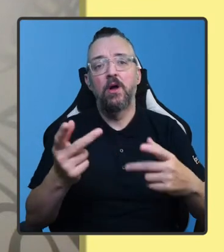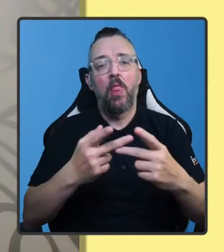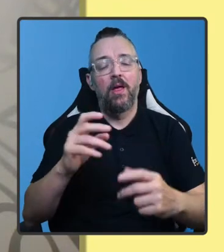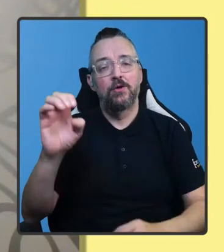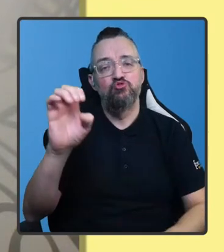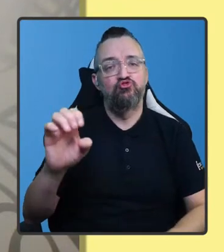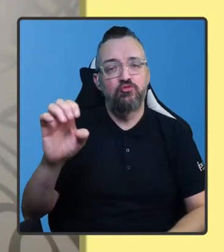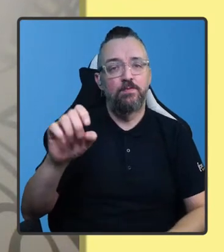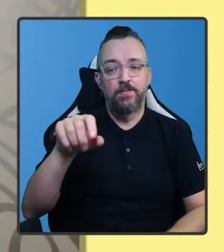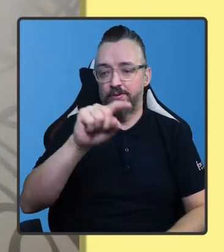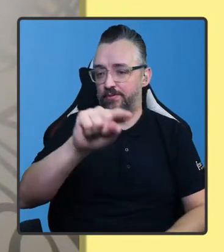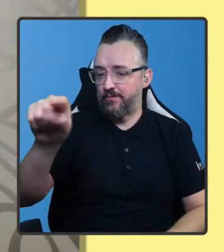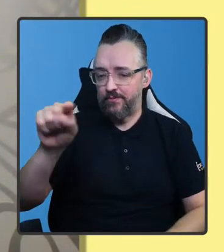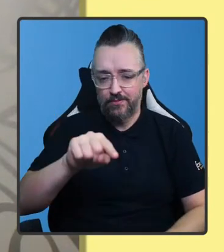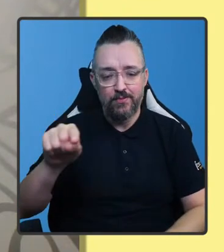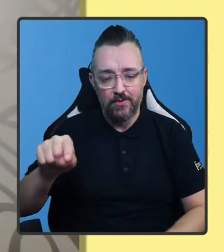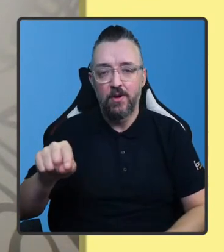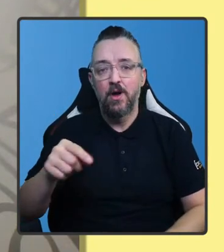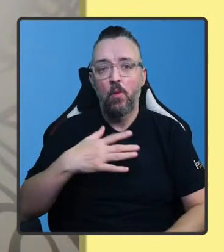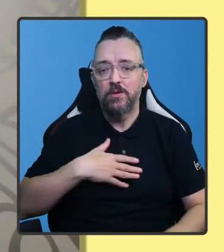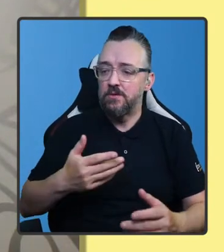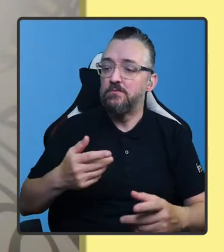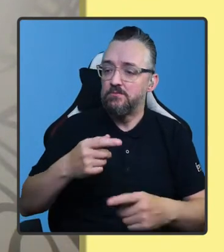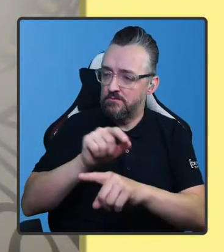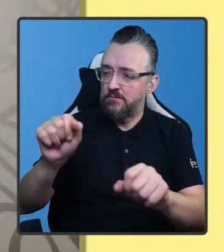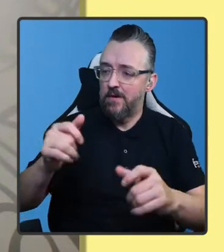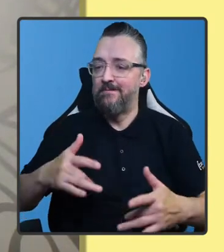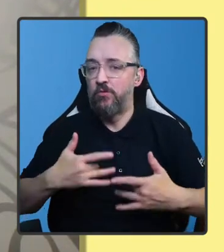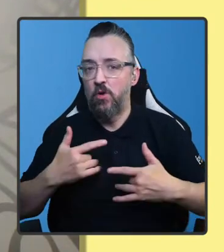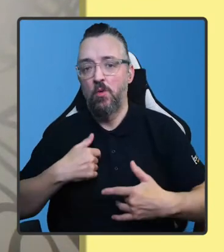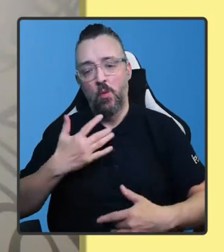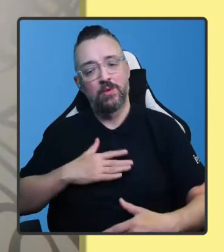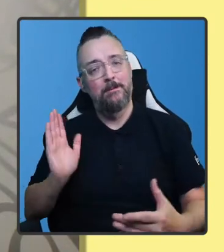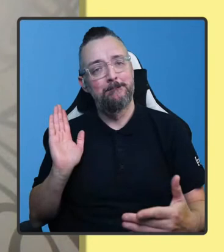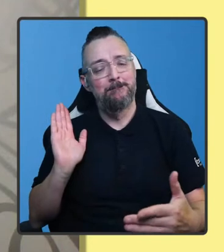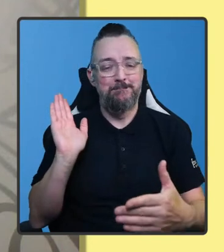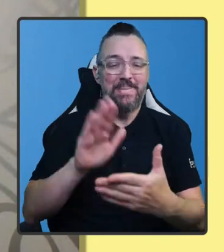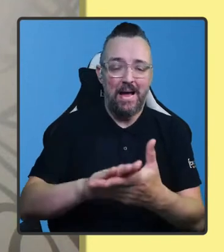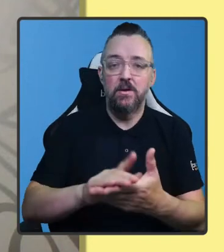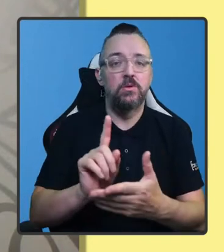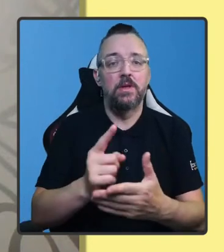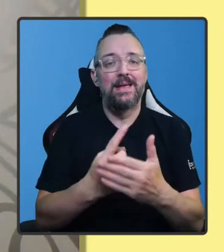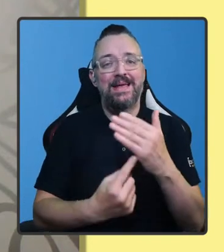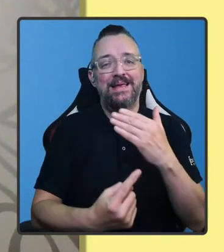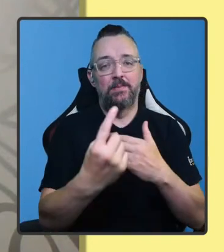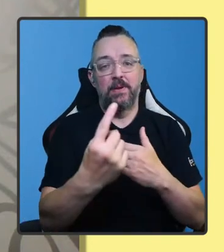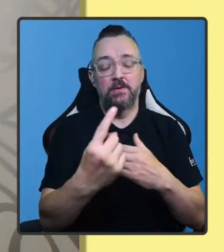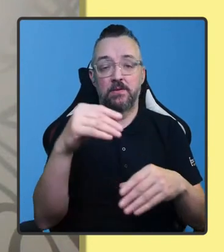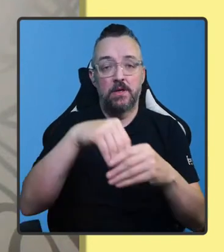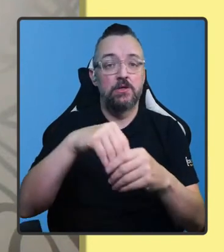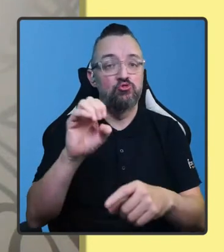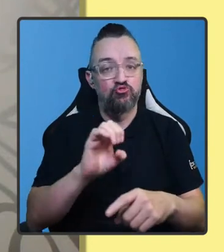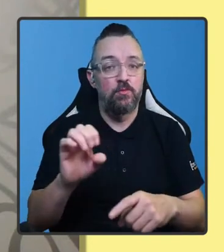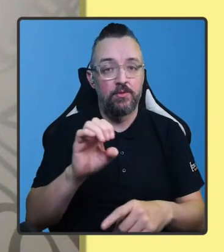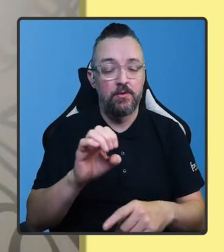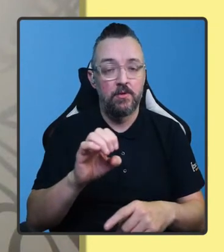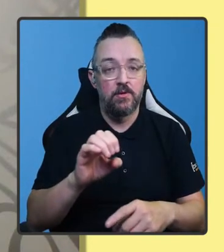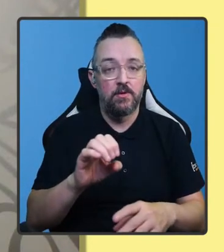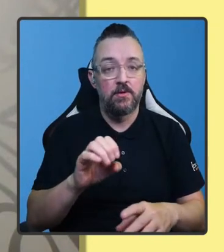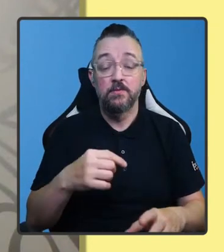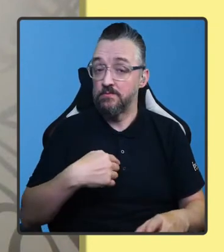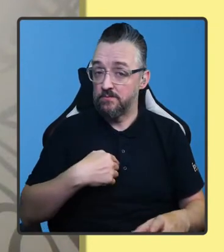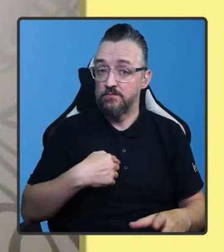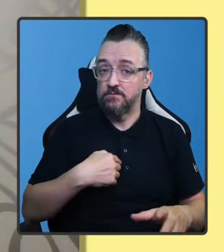partners with a view to rejoining as an independent nation as soon as possible. We are keeping